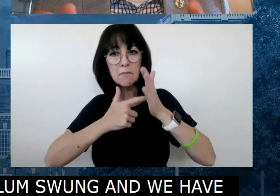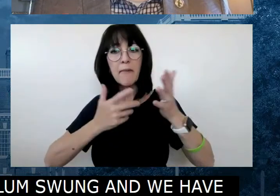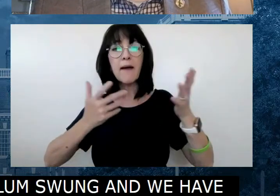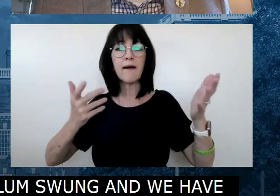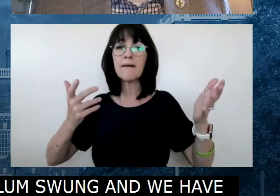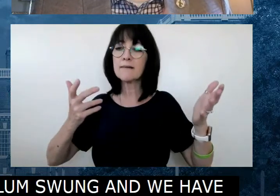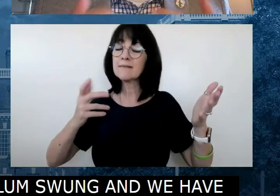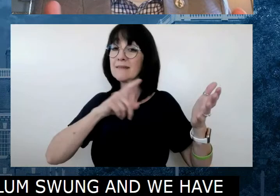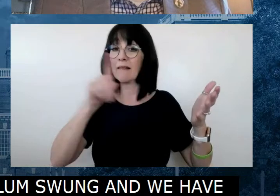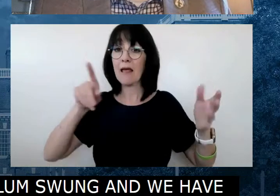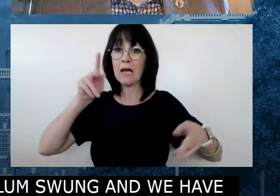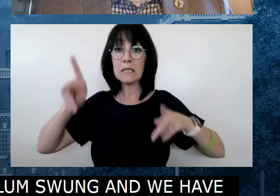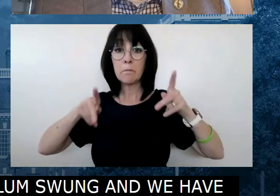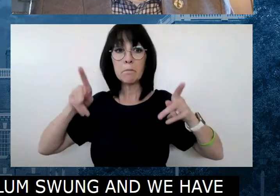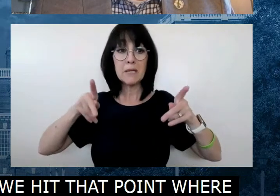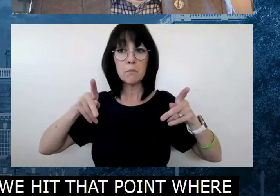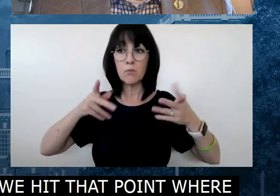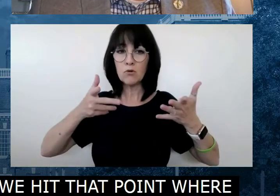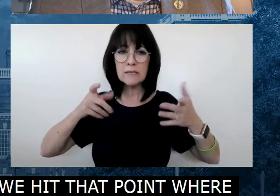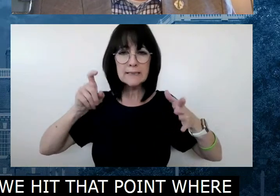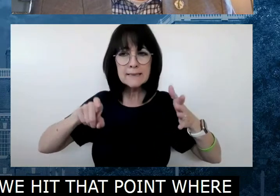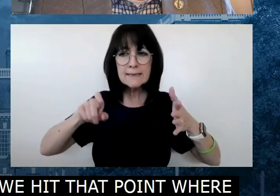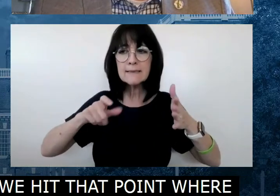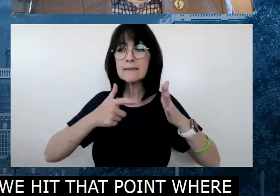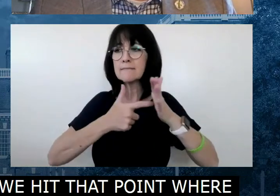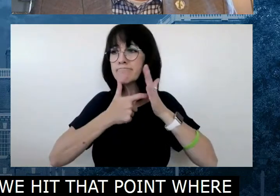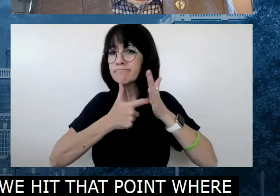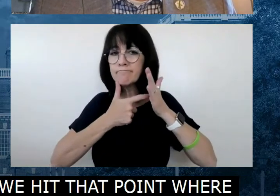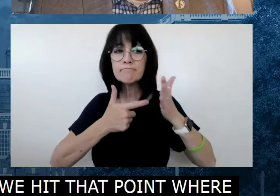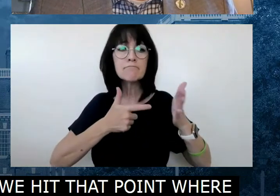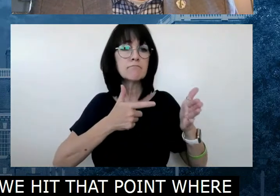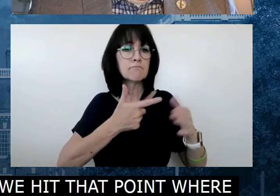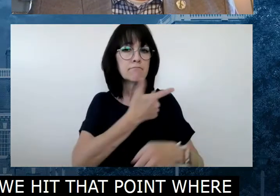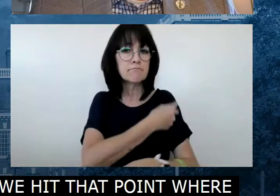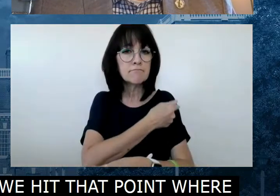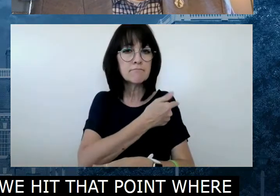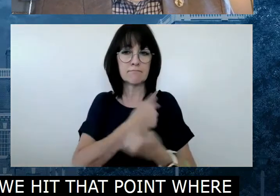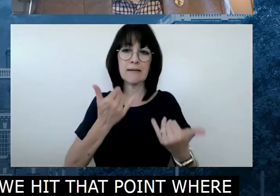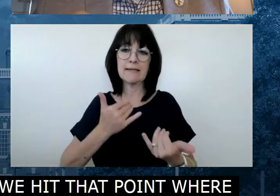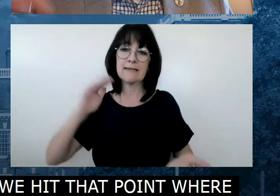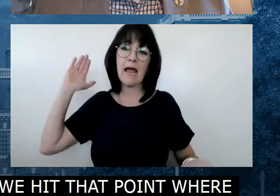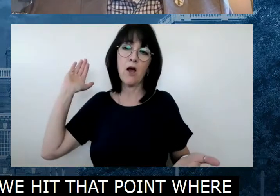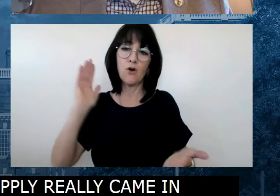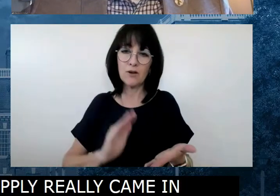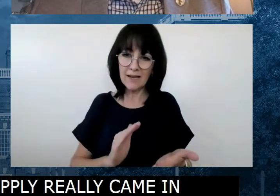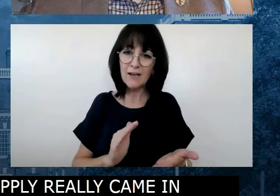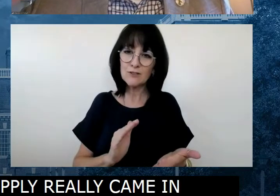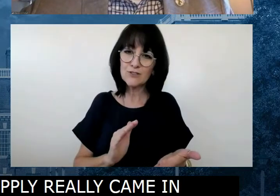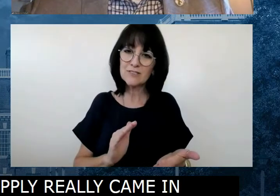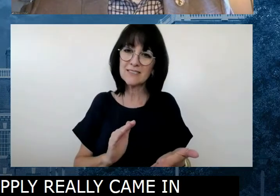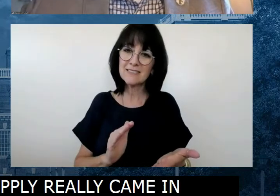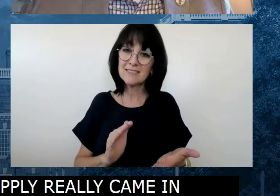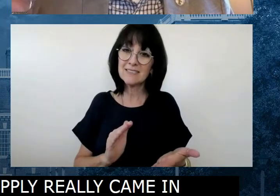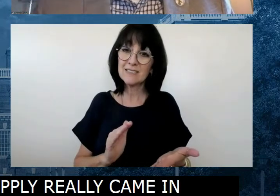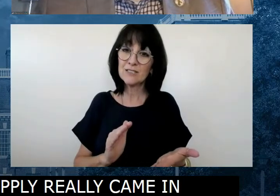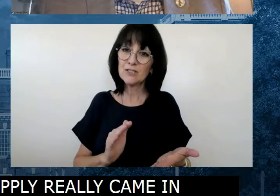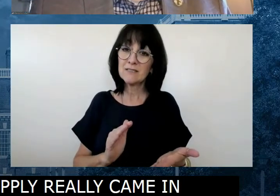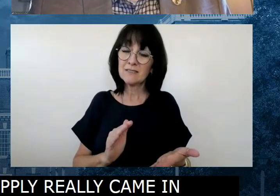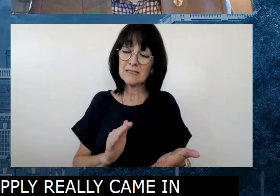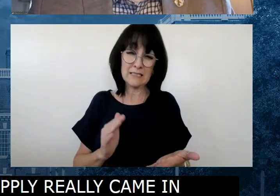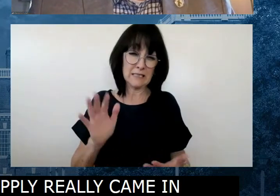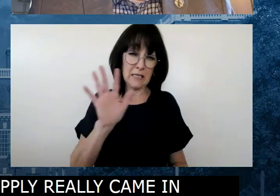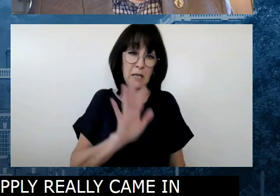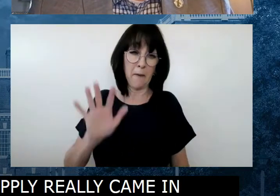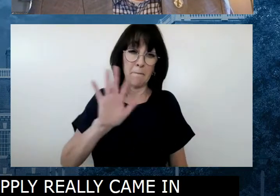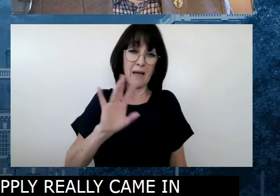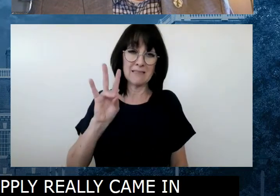as much. The supply, really came in overnight and outpaced the demand. And now we're doing about 71% of